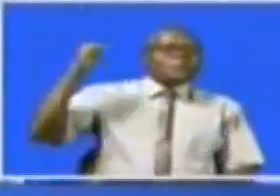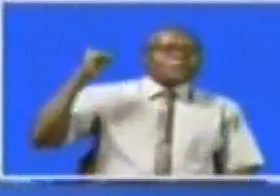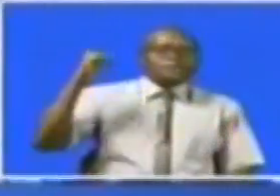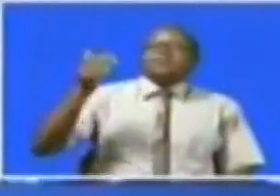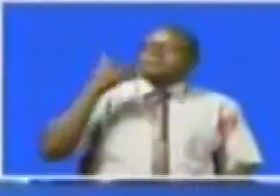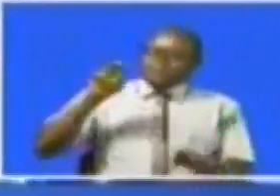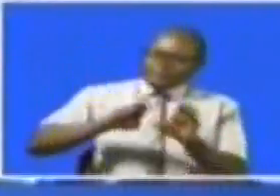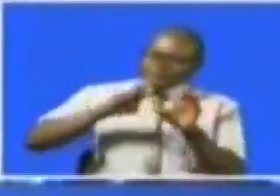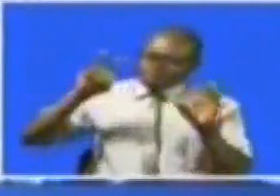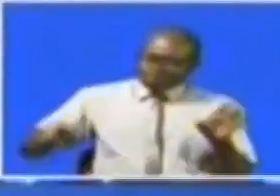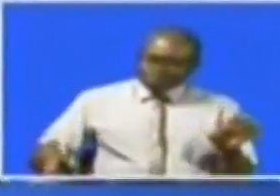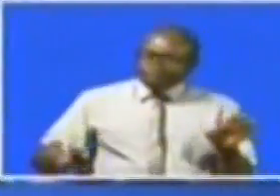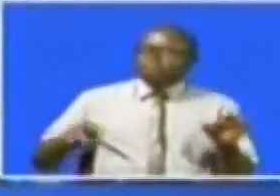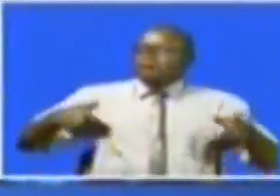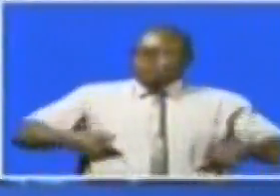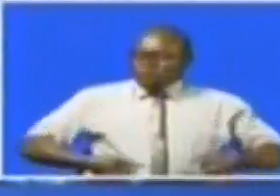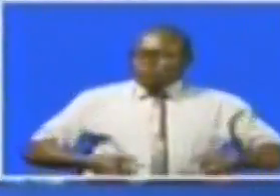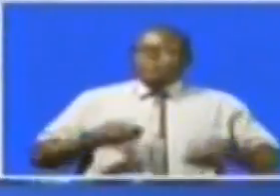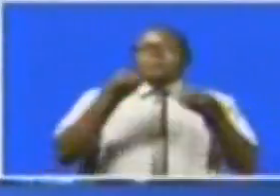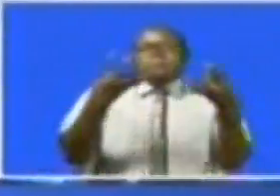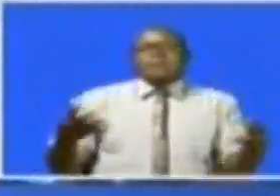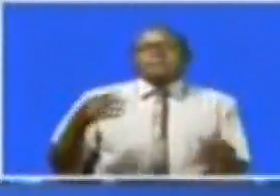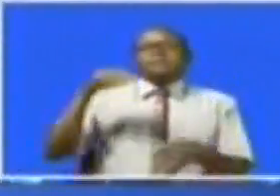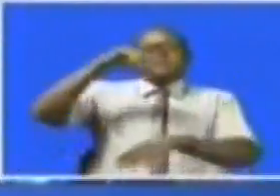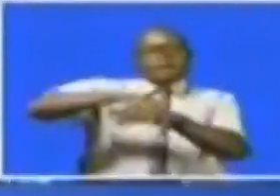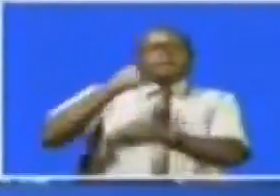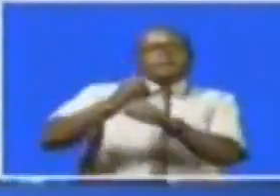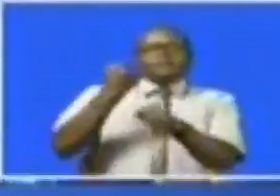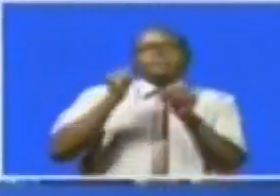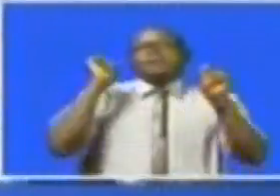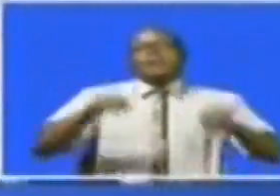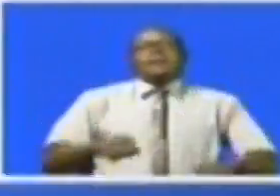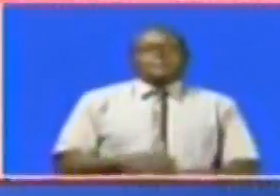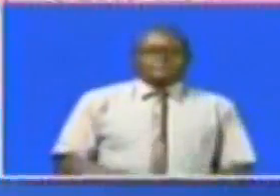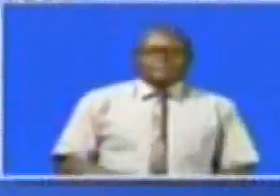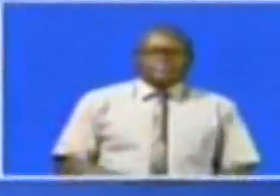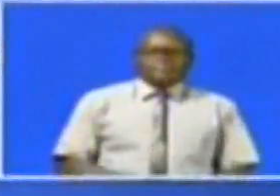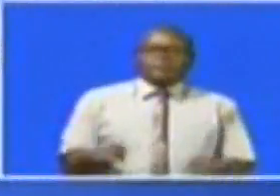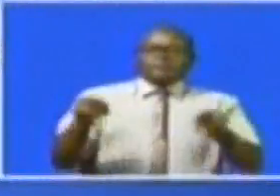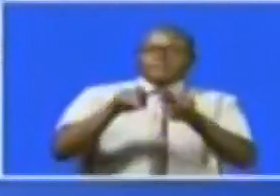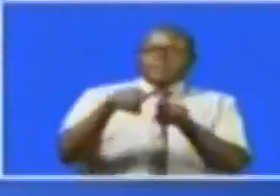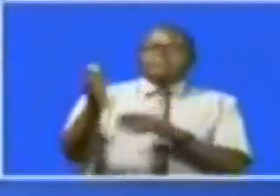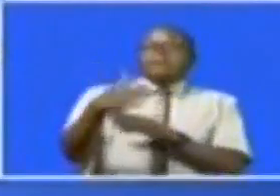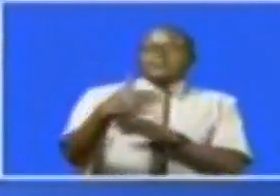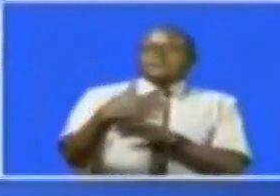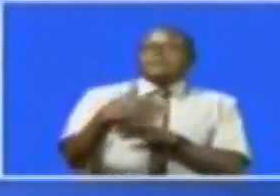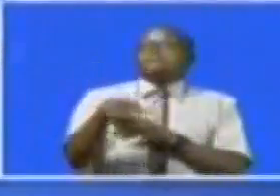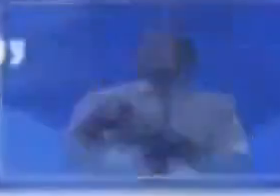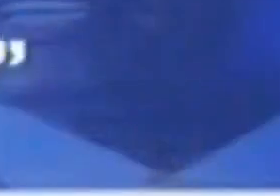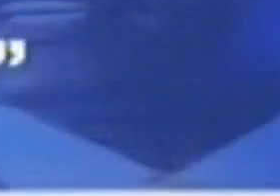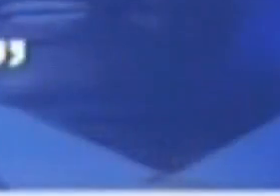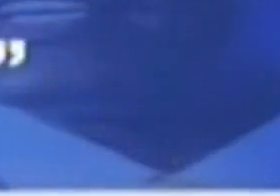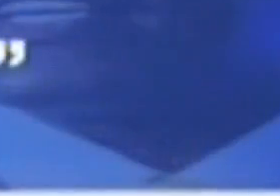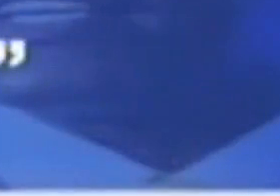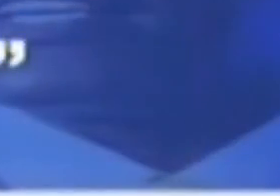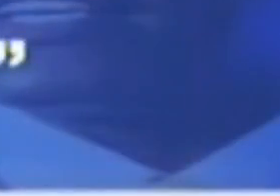piga about turn, vijana niko nao wengi ambao wako tayari kufanya kazi. The same Thursday, Secretary for Communication in the Deputy